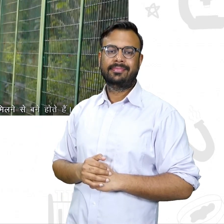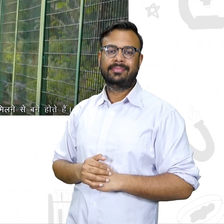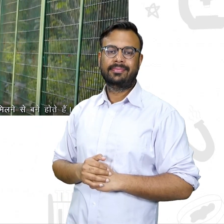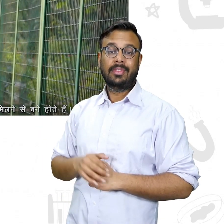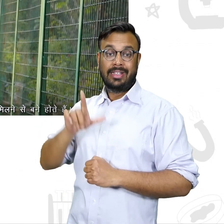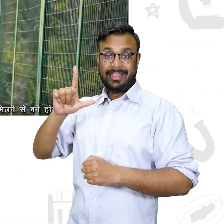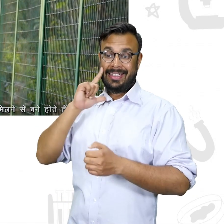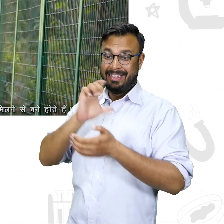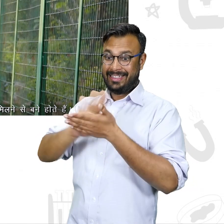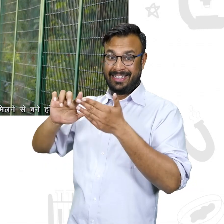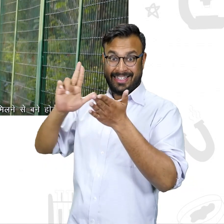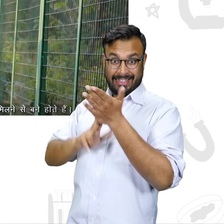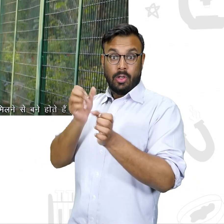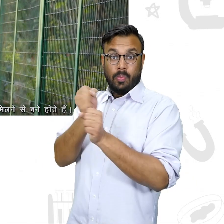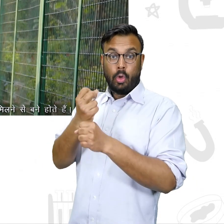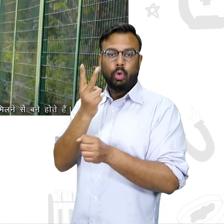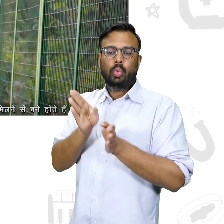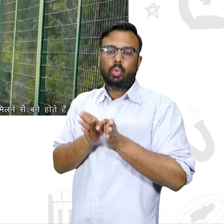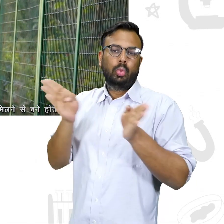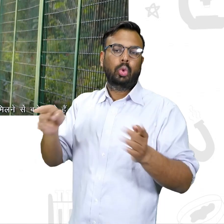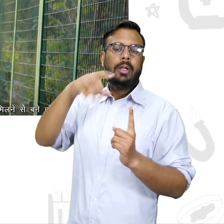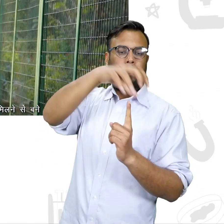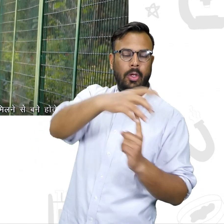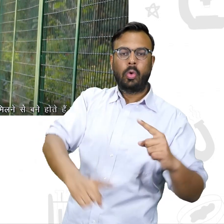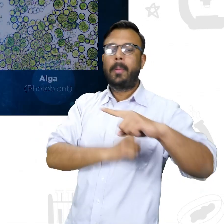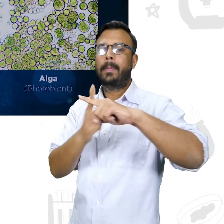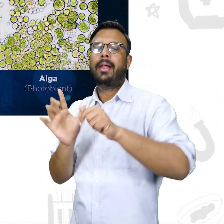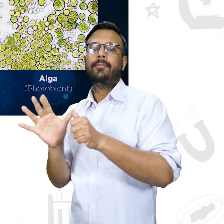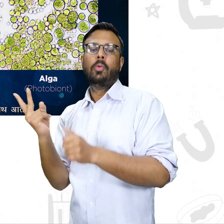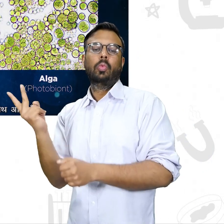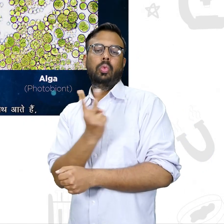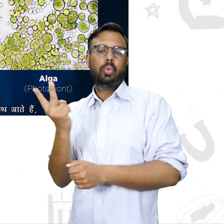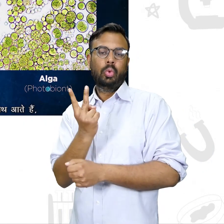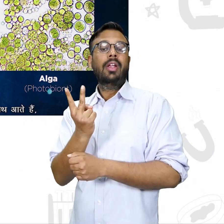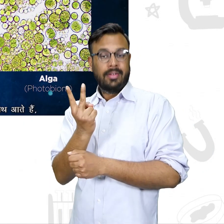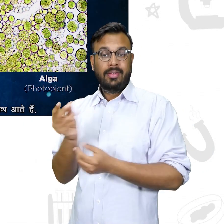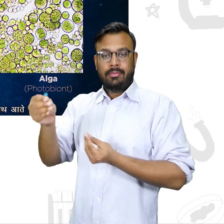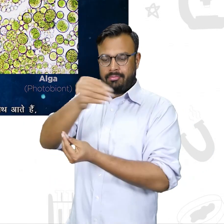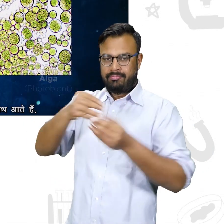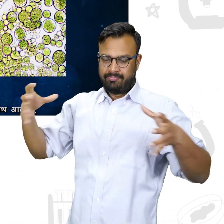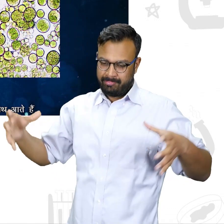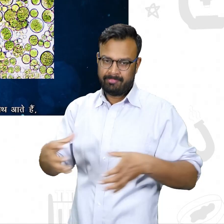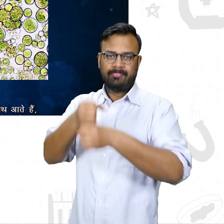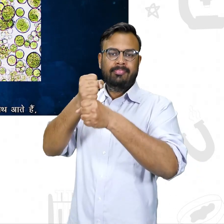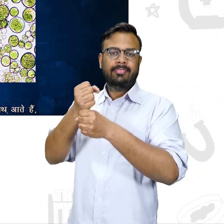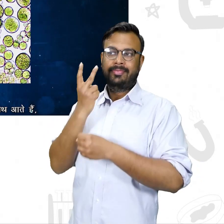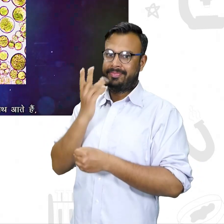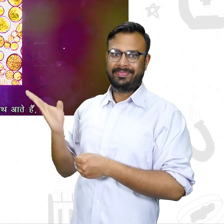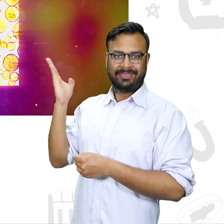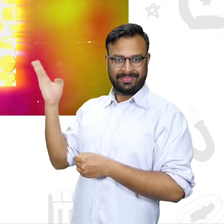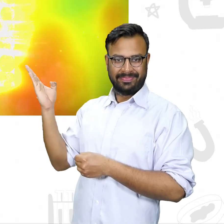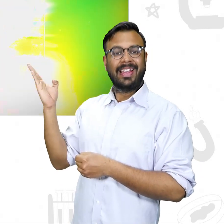So, lichens are made up of two organisms, fungus and algae. And when these two organisms come